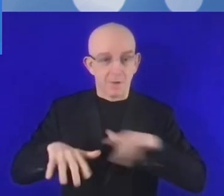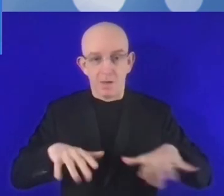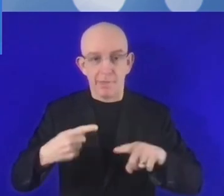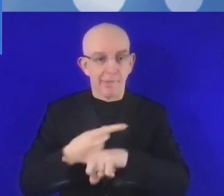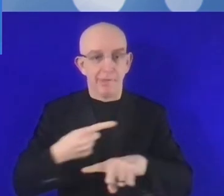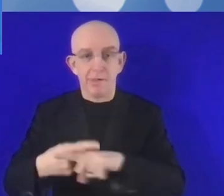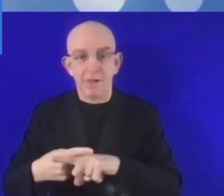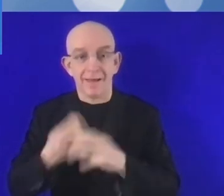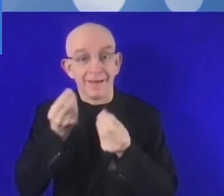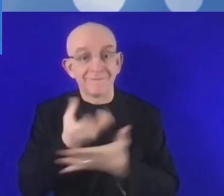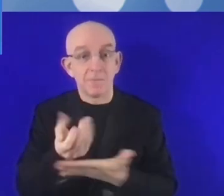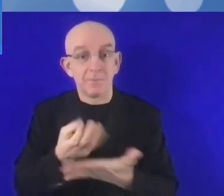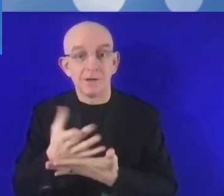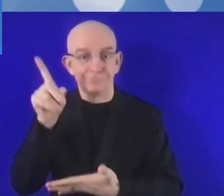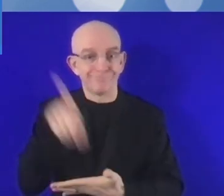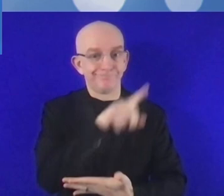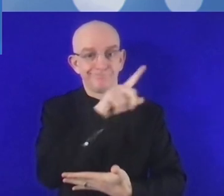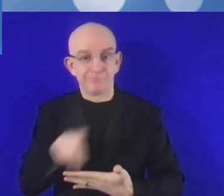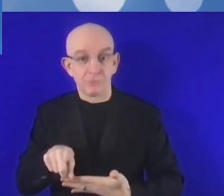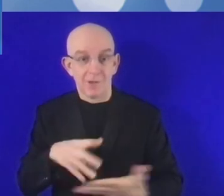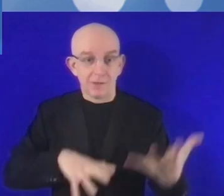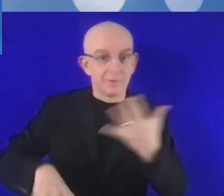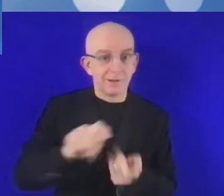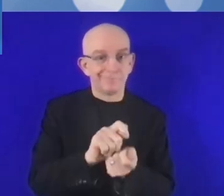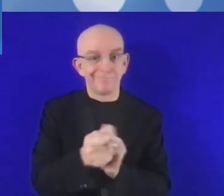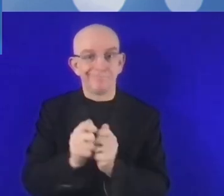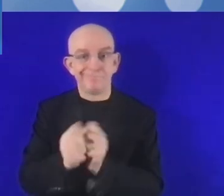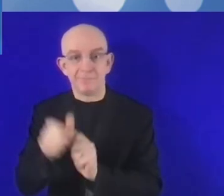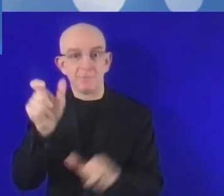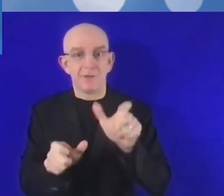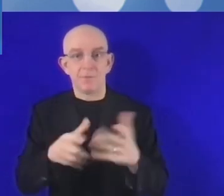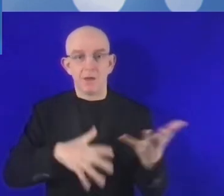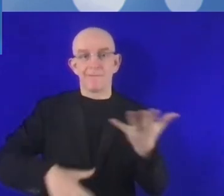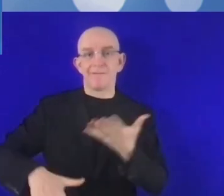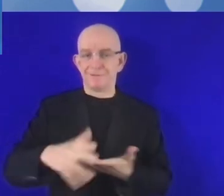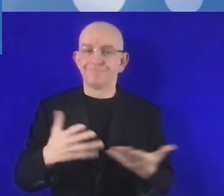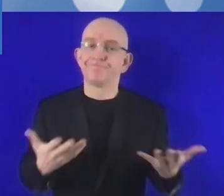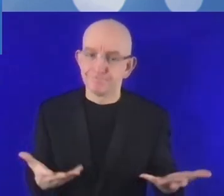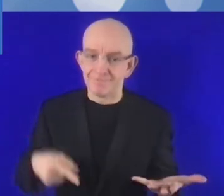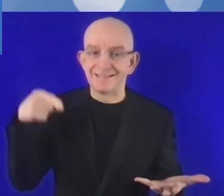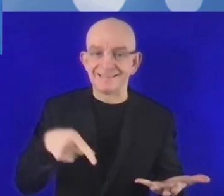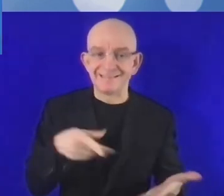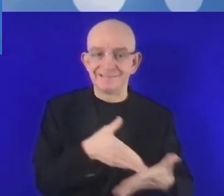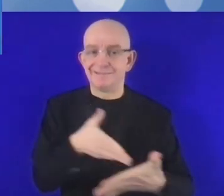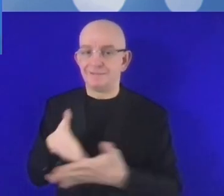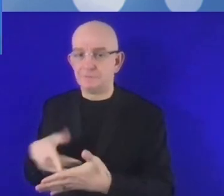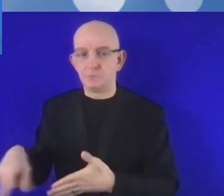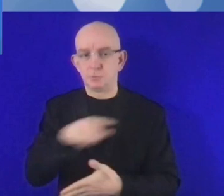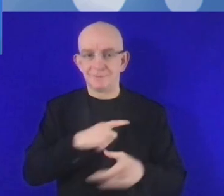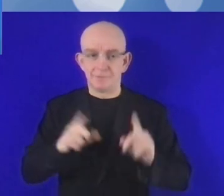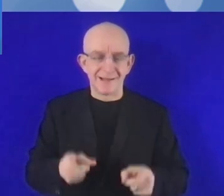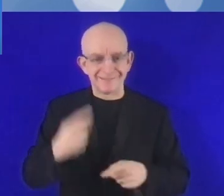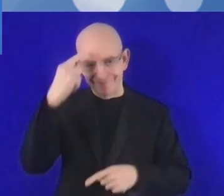through strengthened cooperation by establishing clear rules to safeguard human rights and fundamental freedoms, by